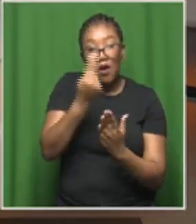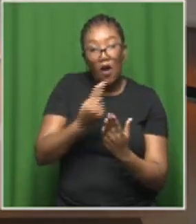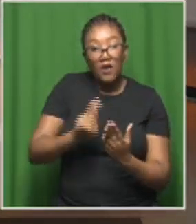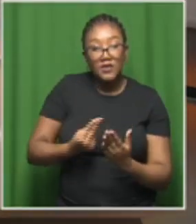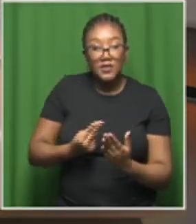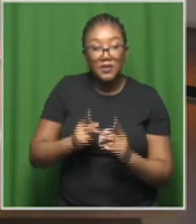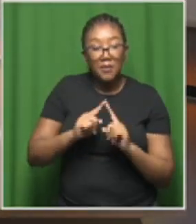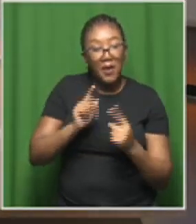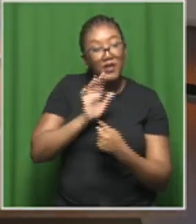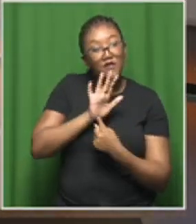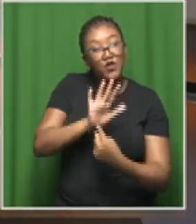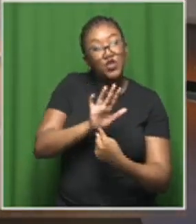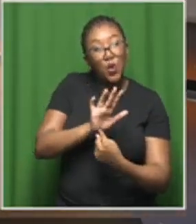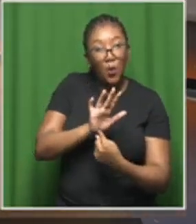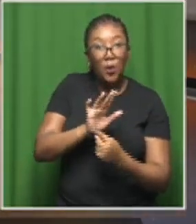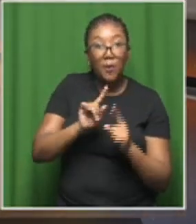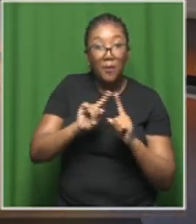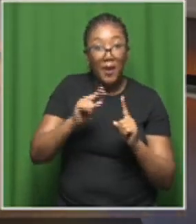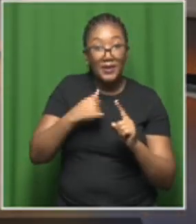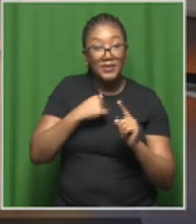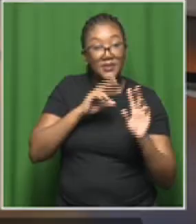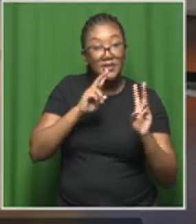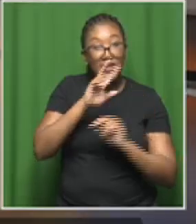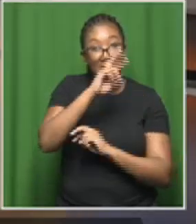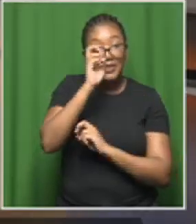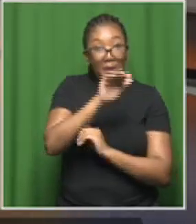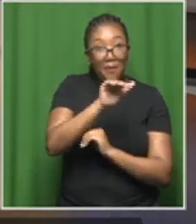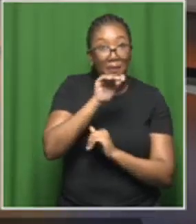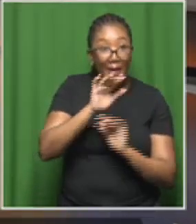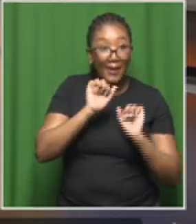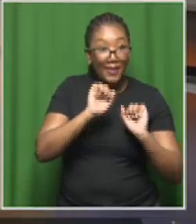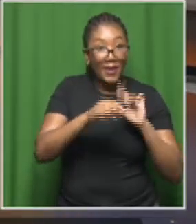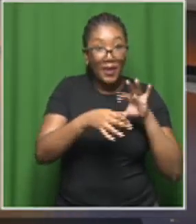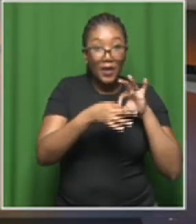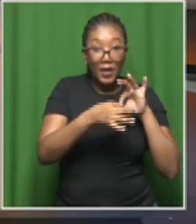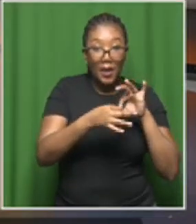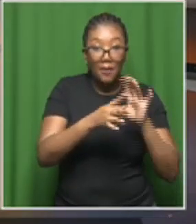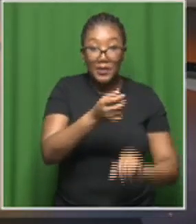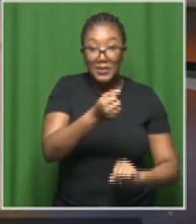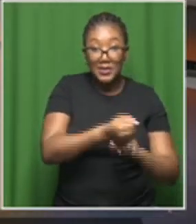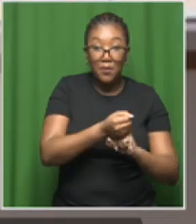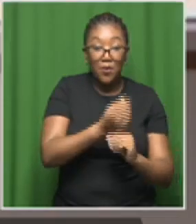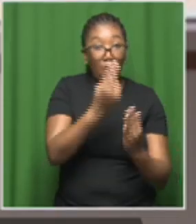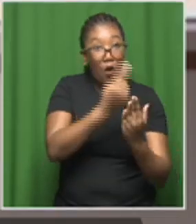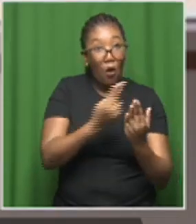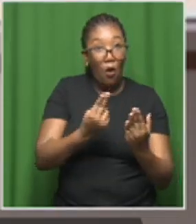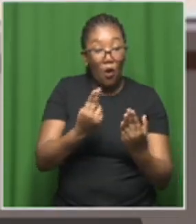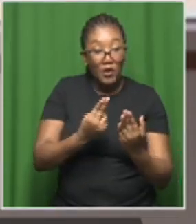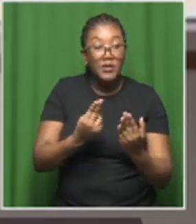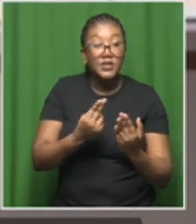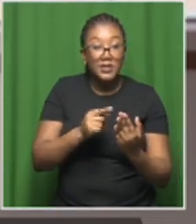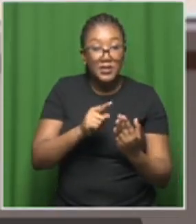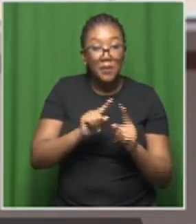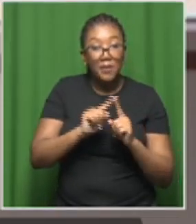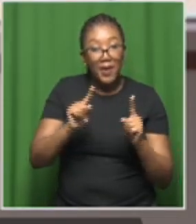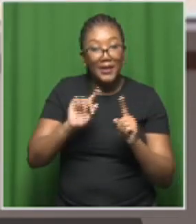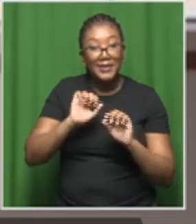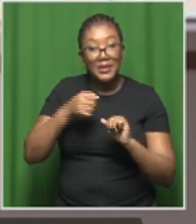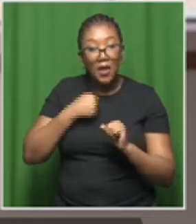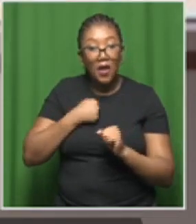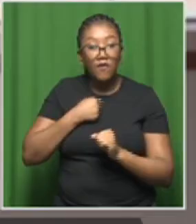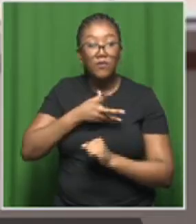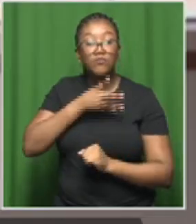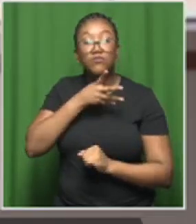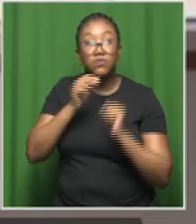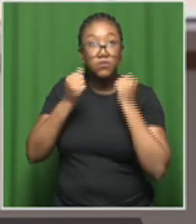a glimpse not only of Standard Bank's kind of commitment to supporting the arts over the years, but our extensive collection, which is